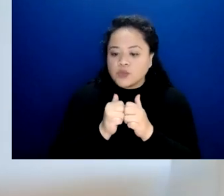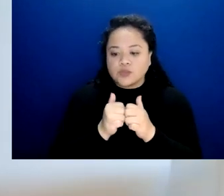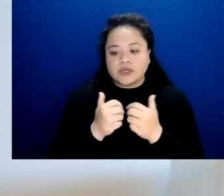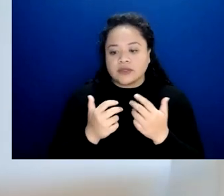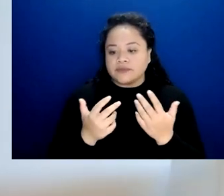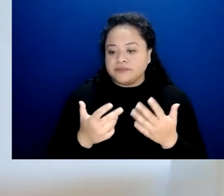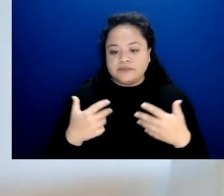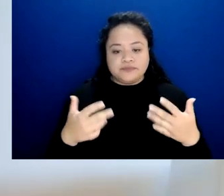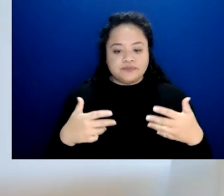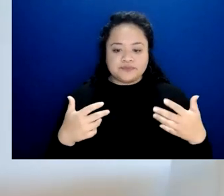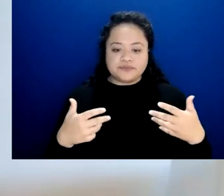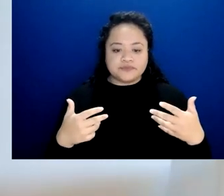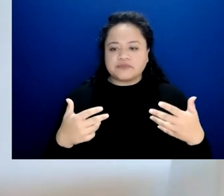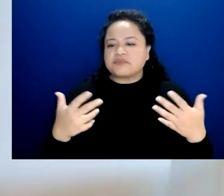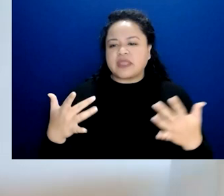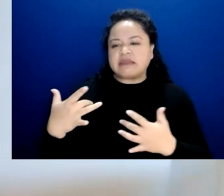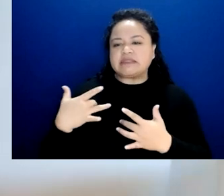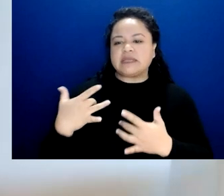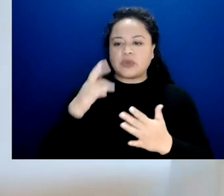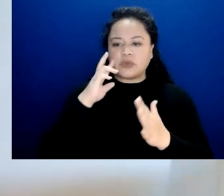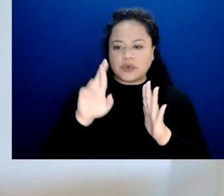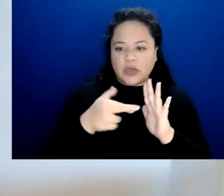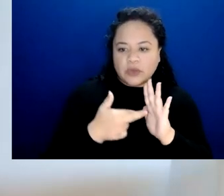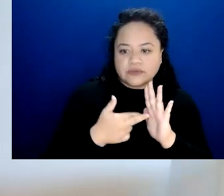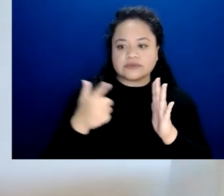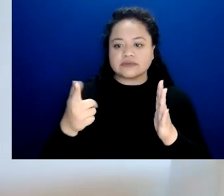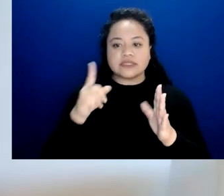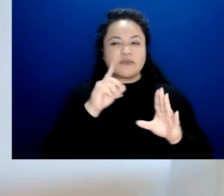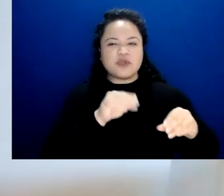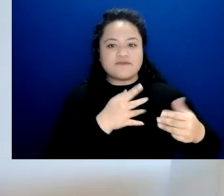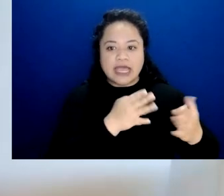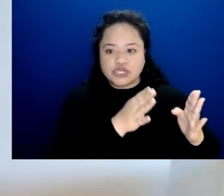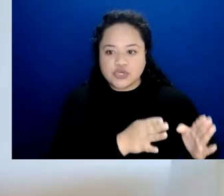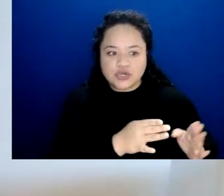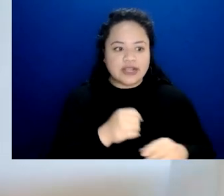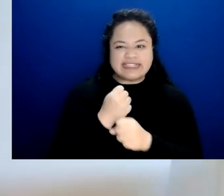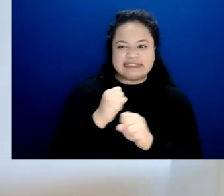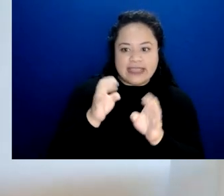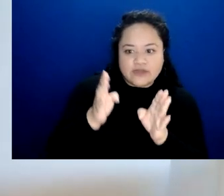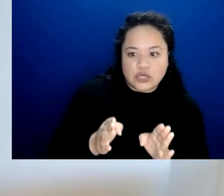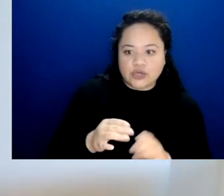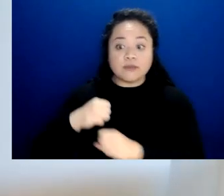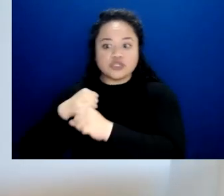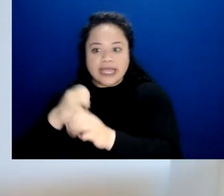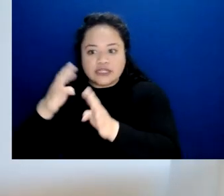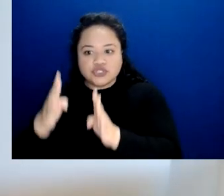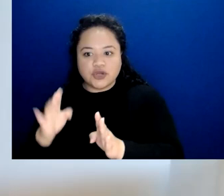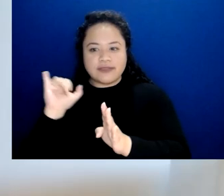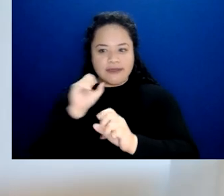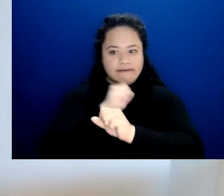like there's like typical roles of the provider, the savior, the protector, how those things come into play, especially if someone